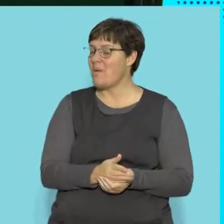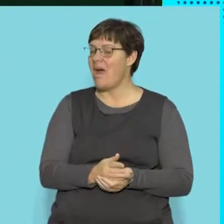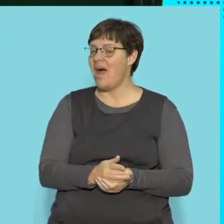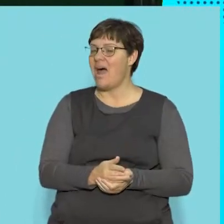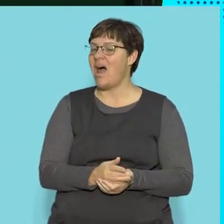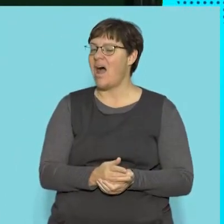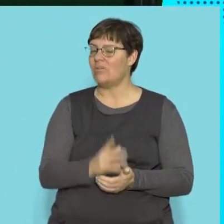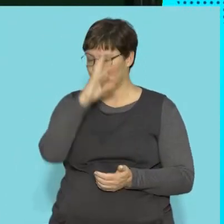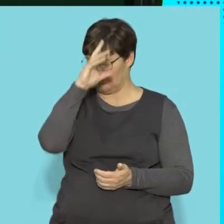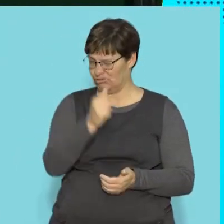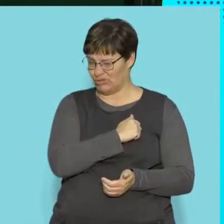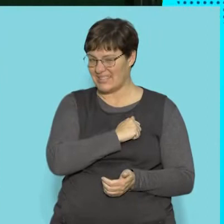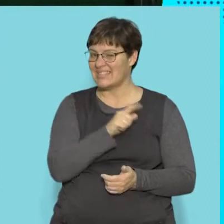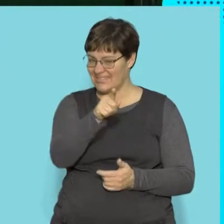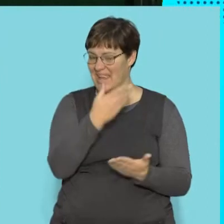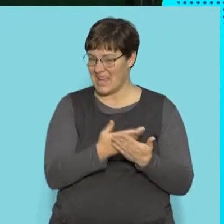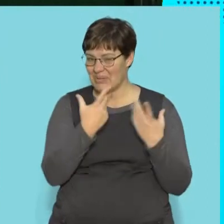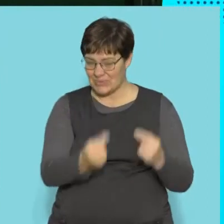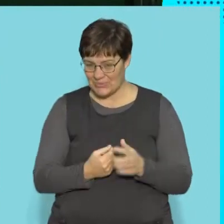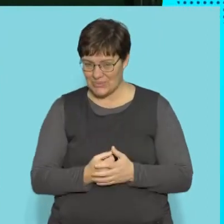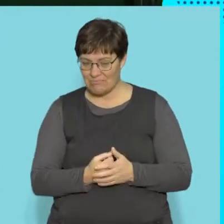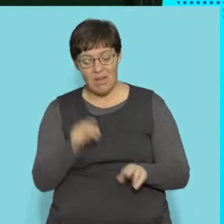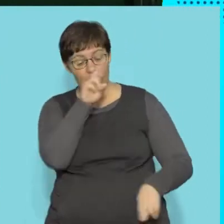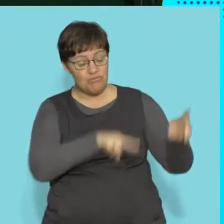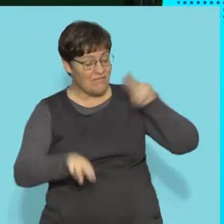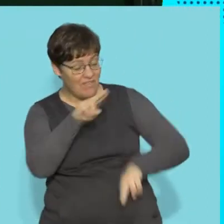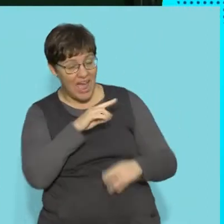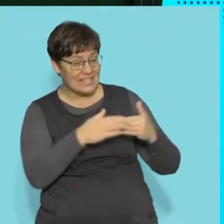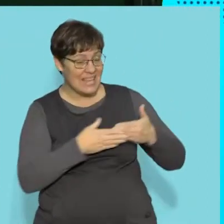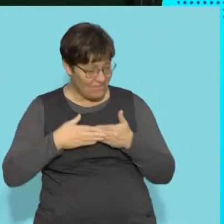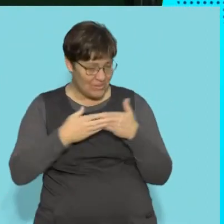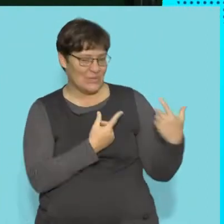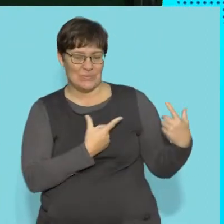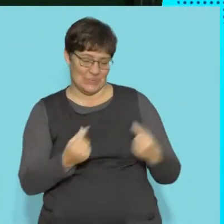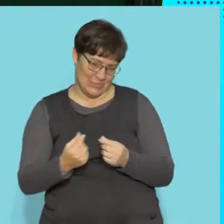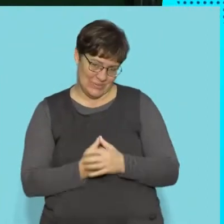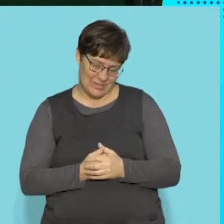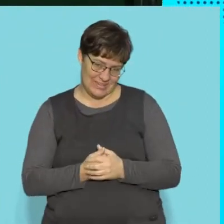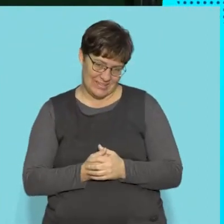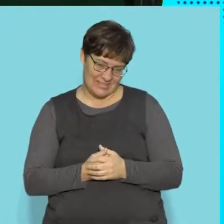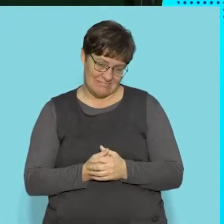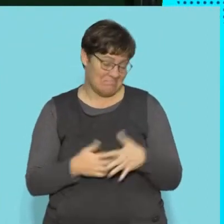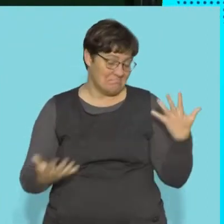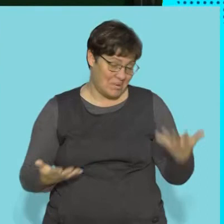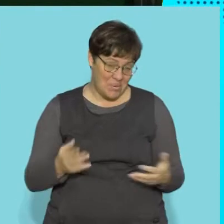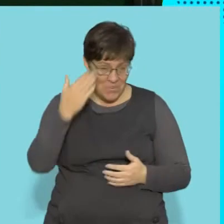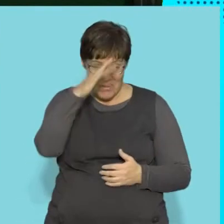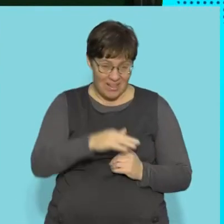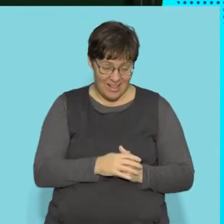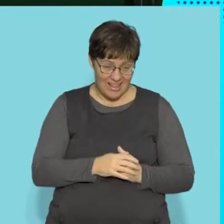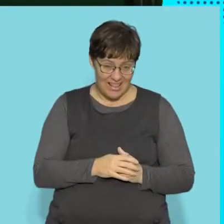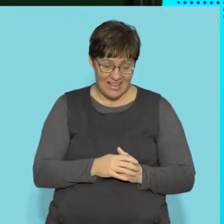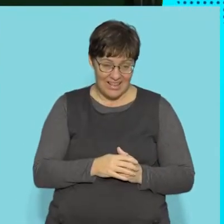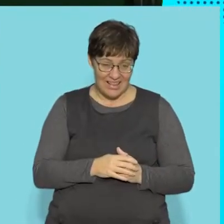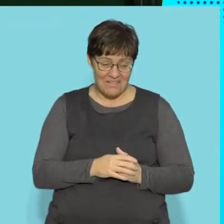amount of faith in you. You go and revise this work carefully, and who knows, you could shift